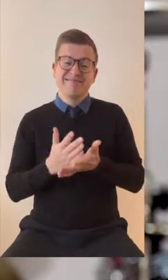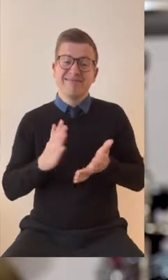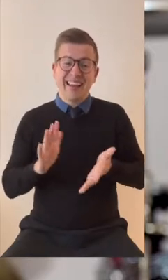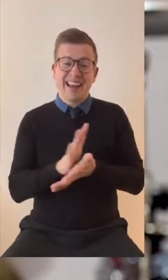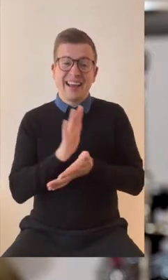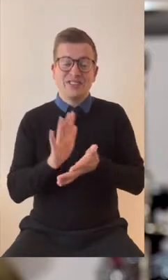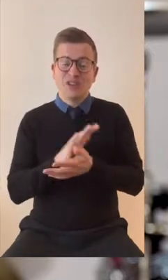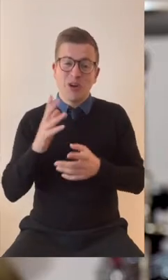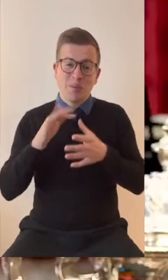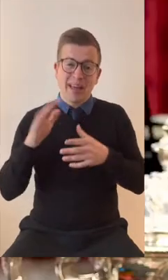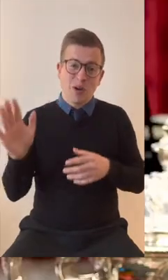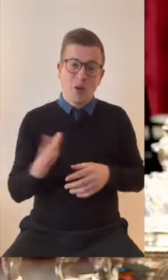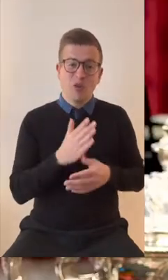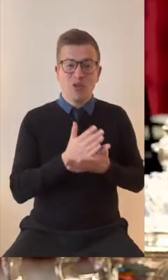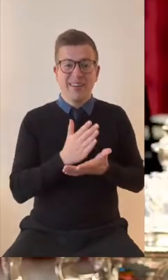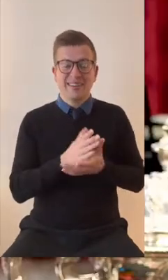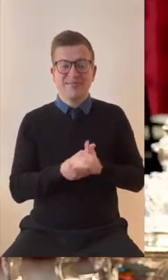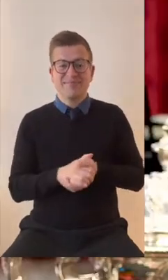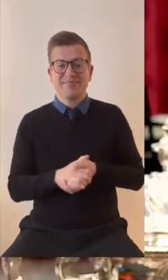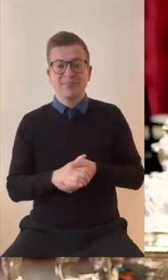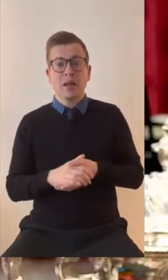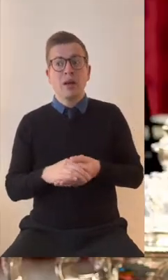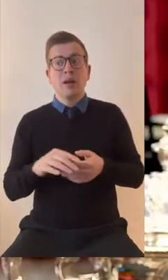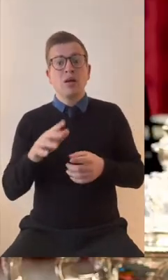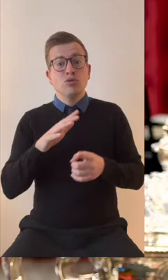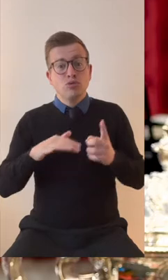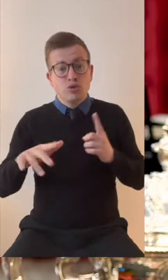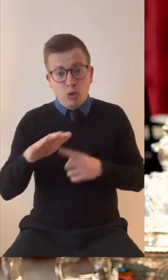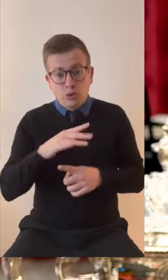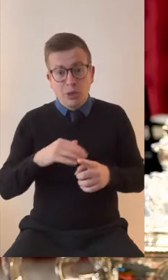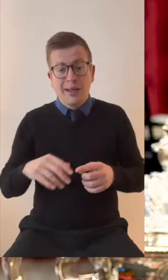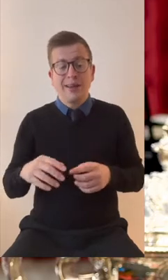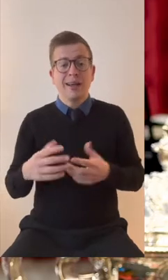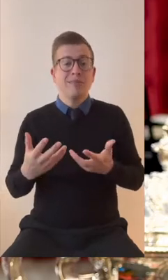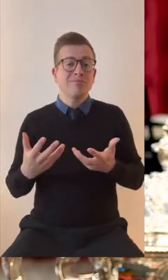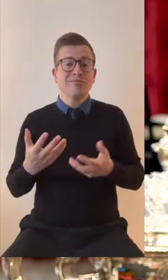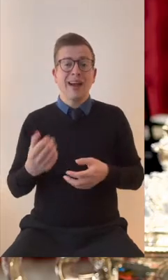all, really. Well, socially in the band,